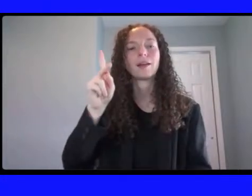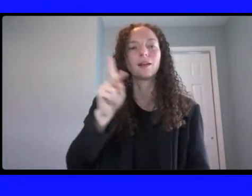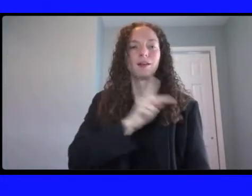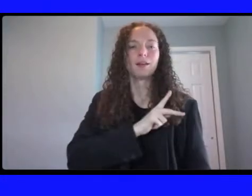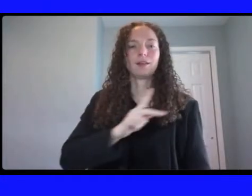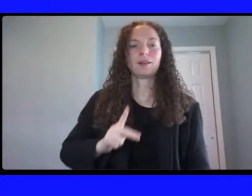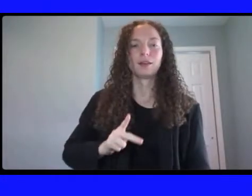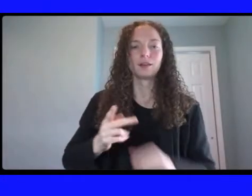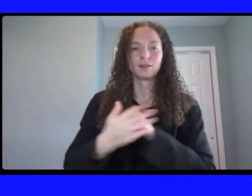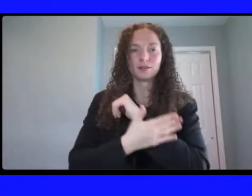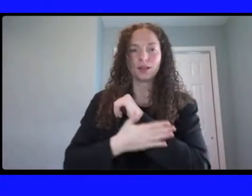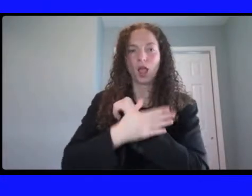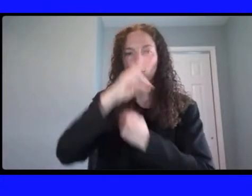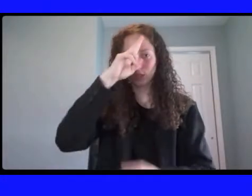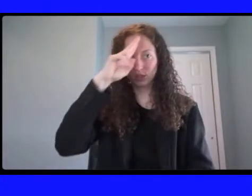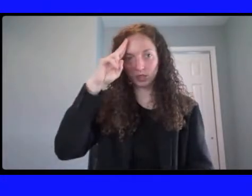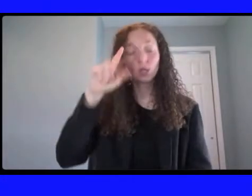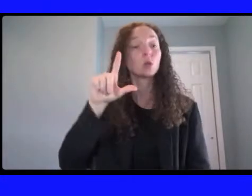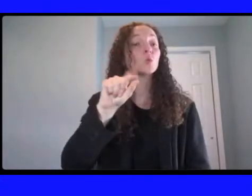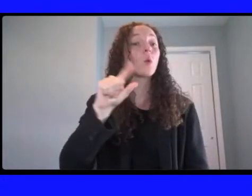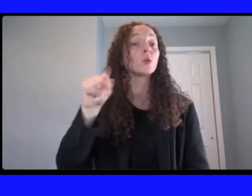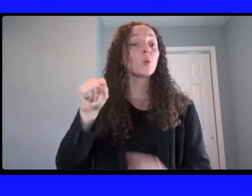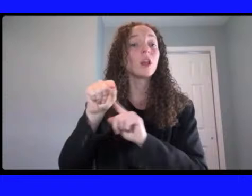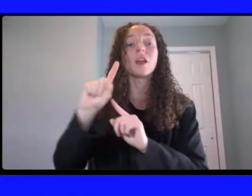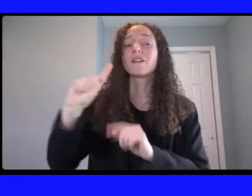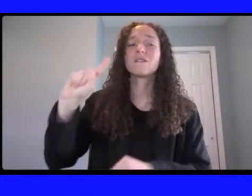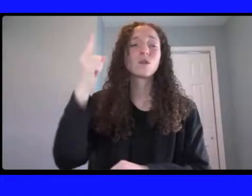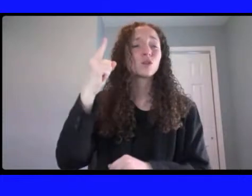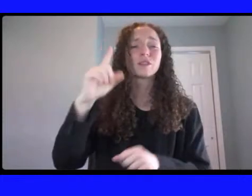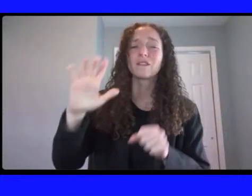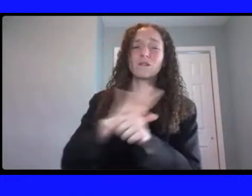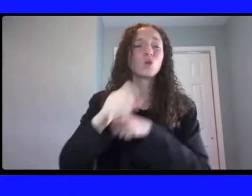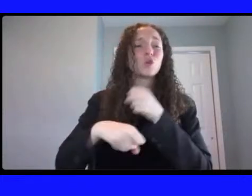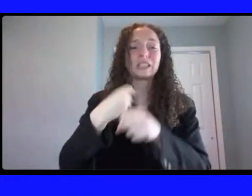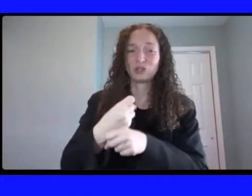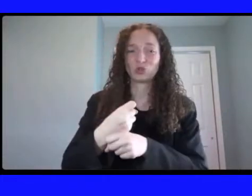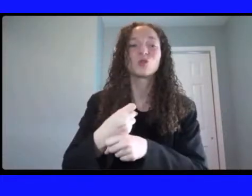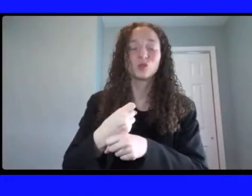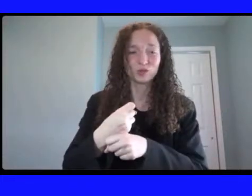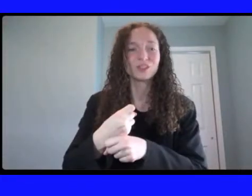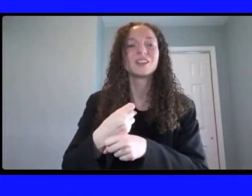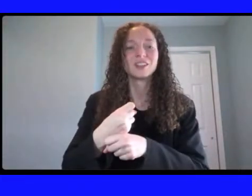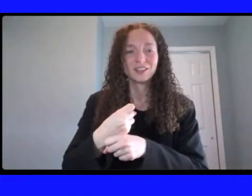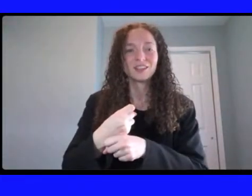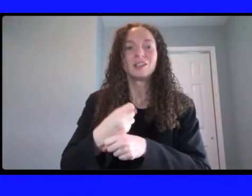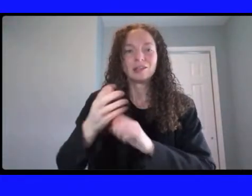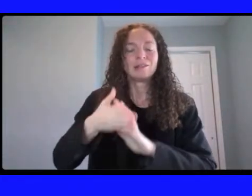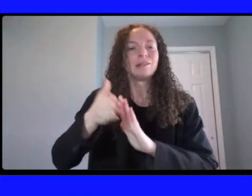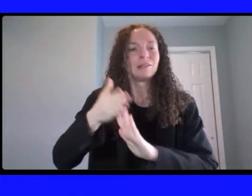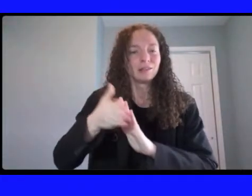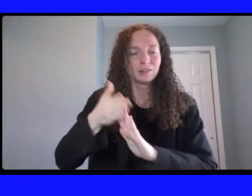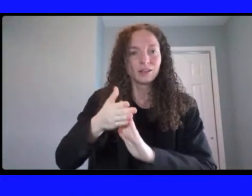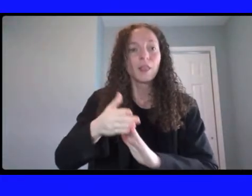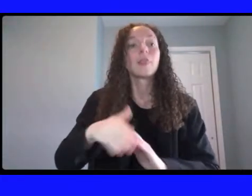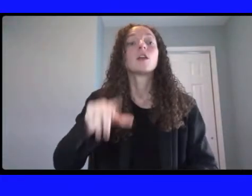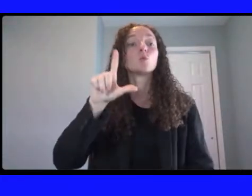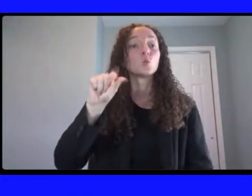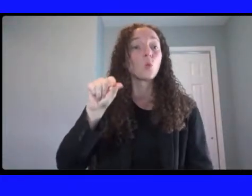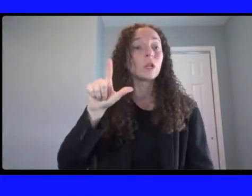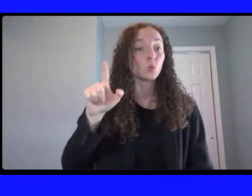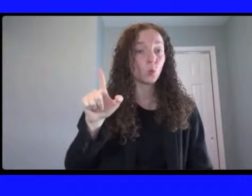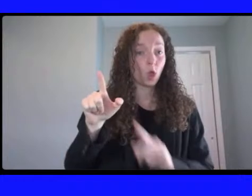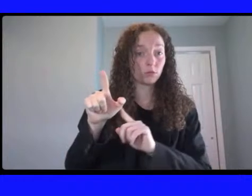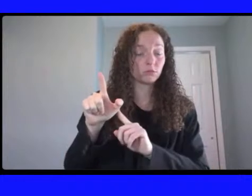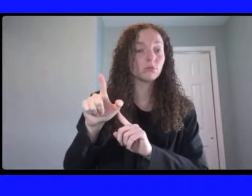1,596 referrals were made to community-based organizations in 2021. Next slide, please. So as you can